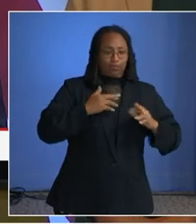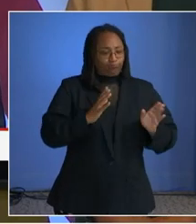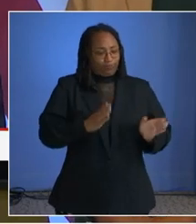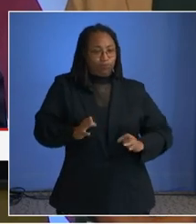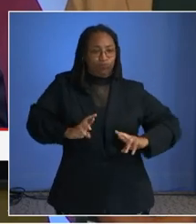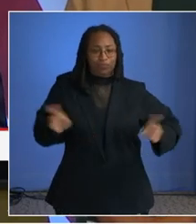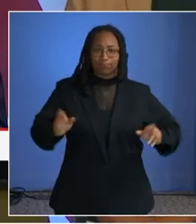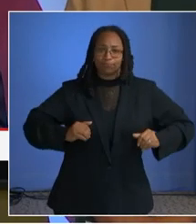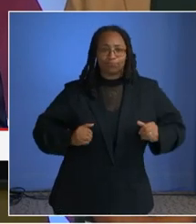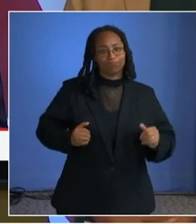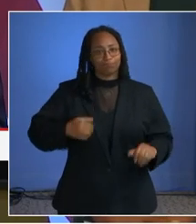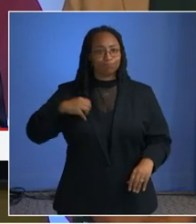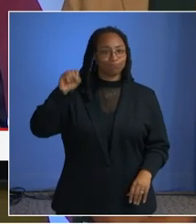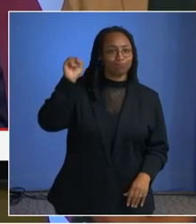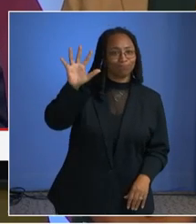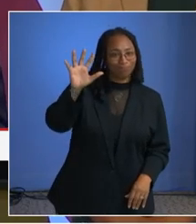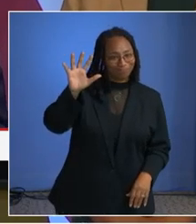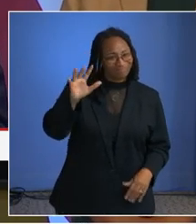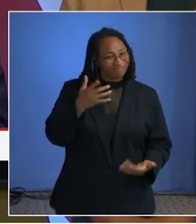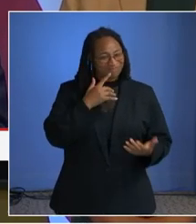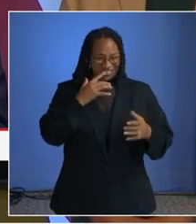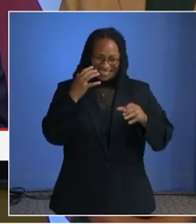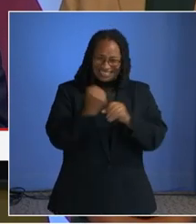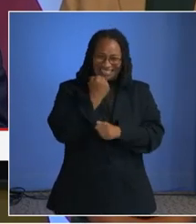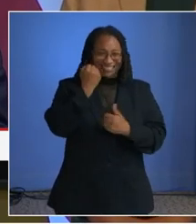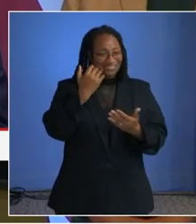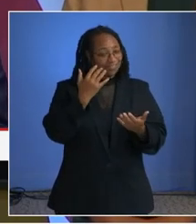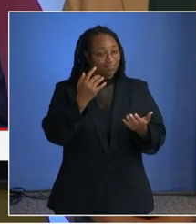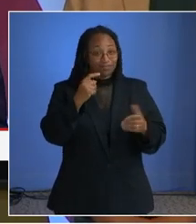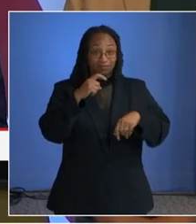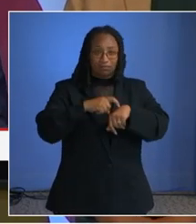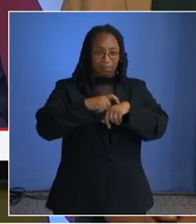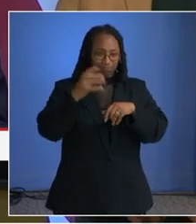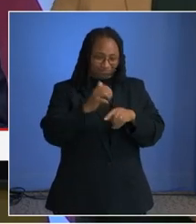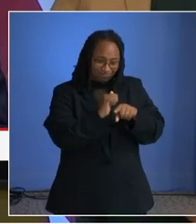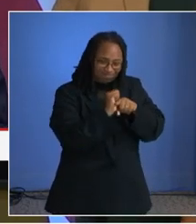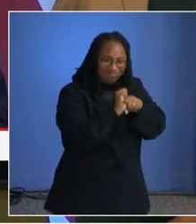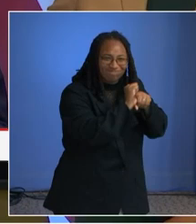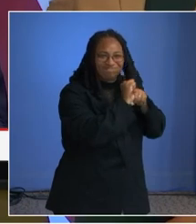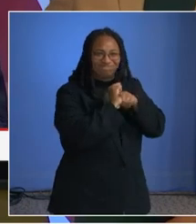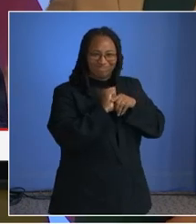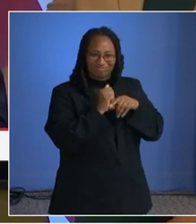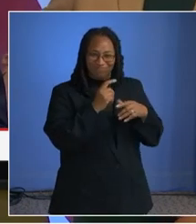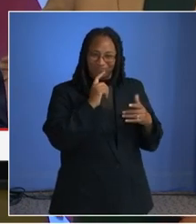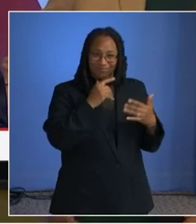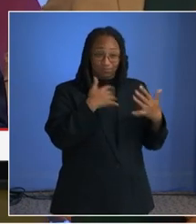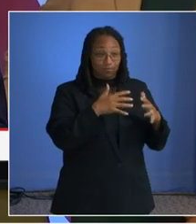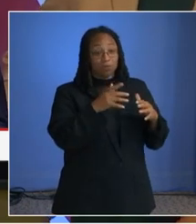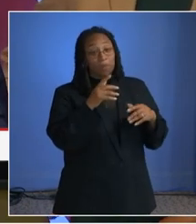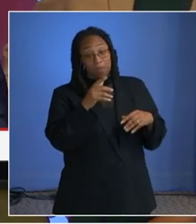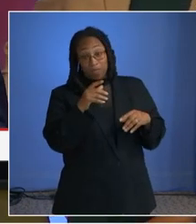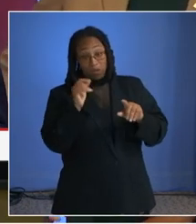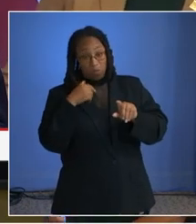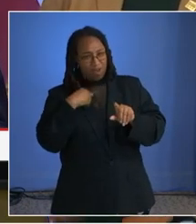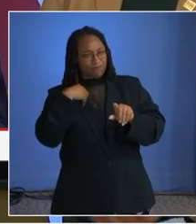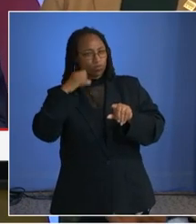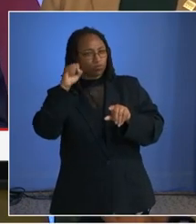take advantage of these opportunities. We'll make sure that we post them on our social media sites. They'll be posted on